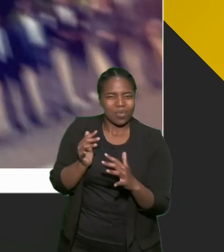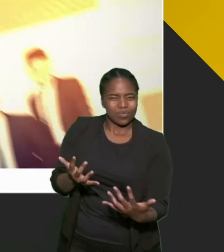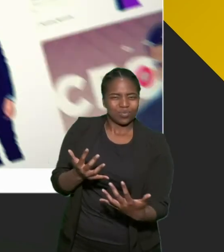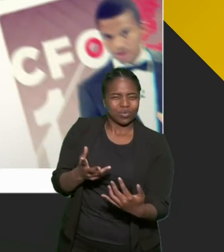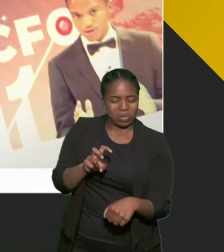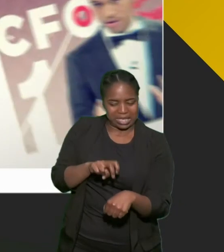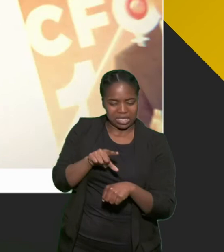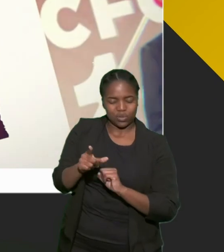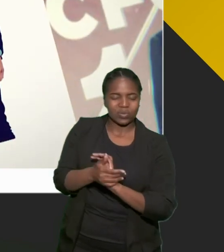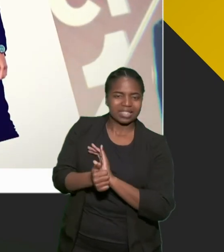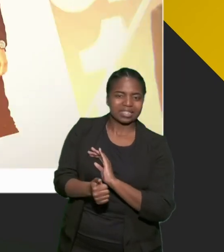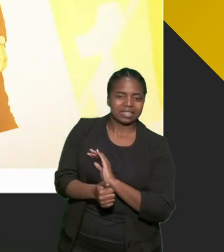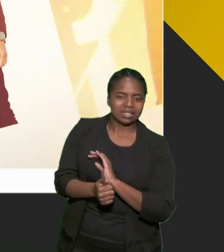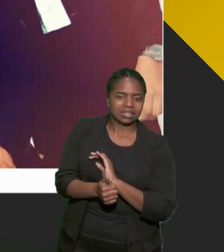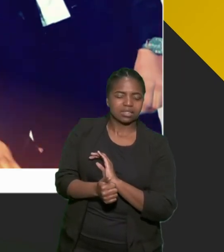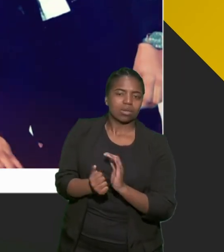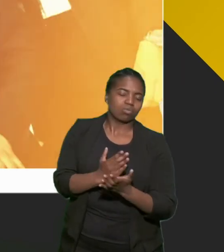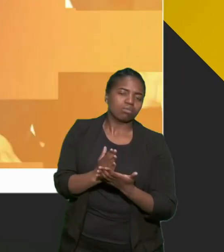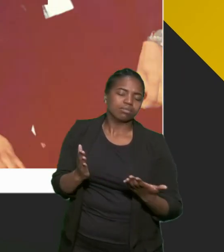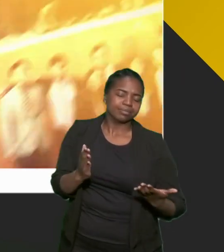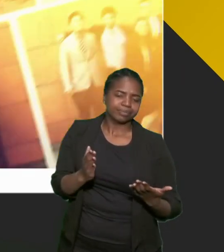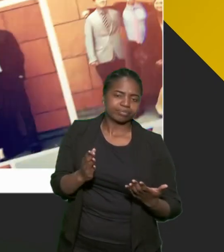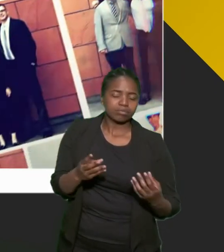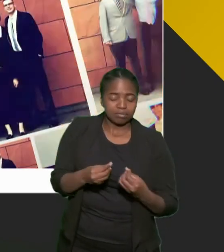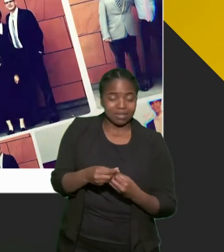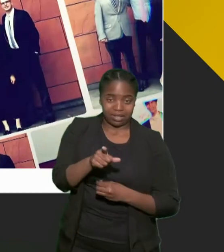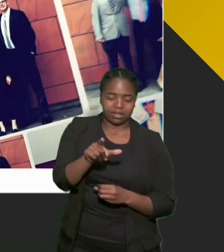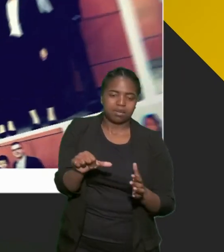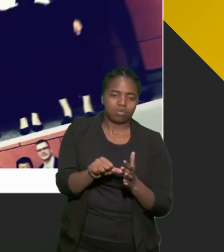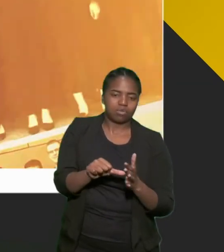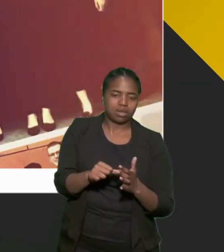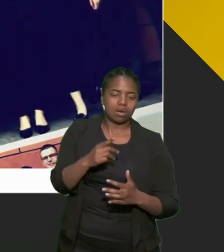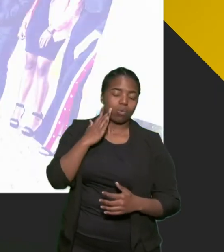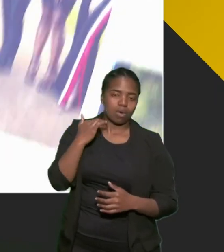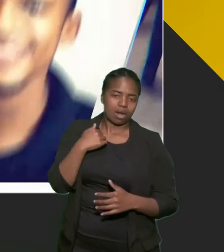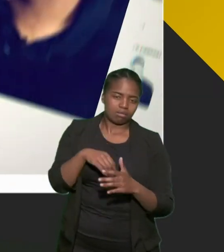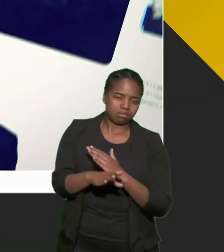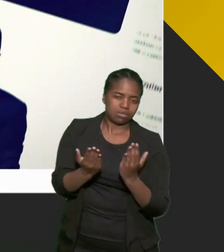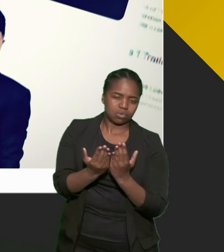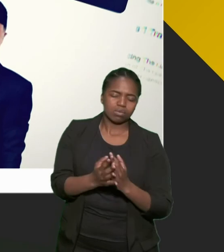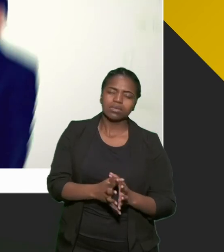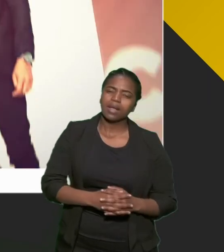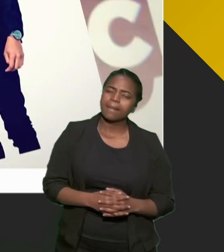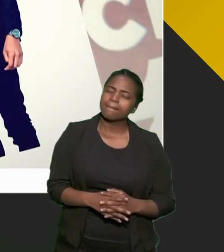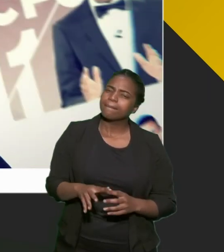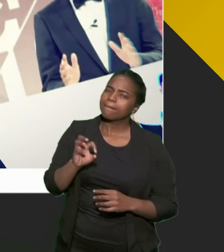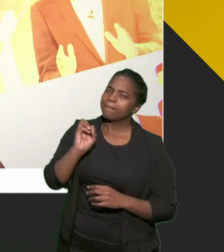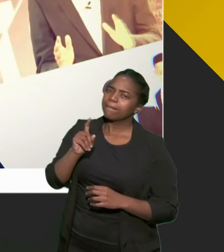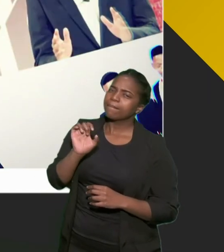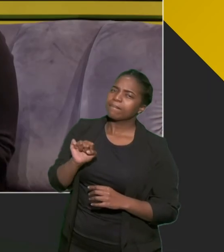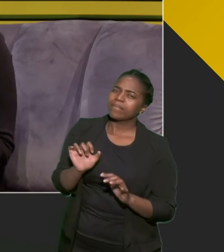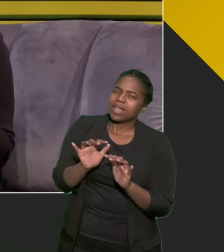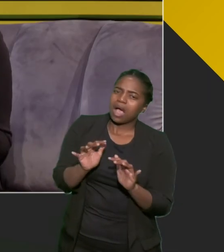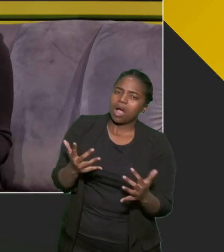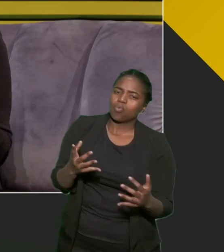practicalized some of the concepts in an enterprise. So I think that was my. Mpo, let's take it a bit further and say, how